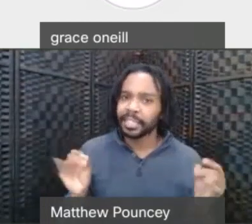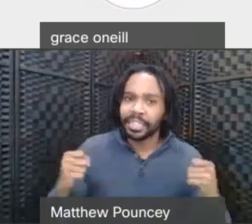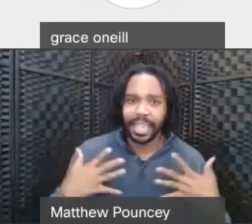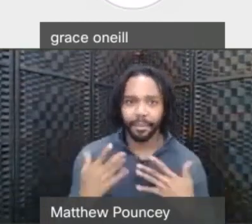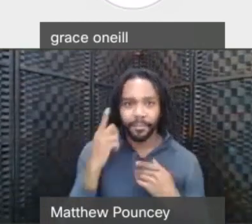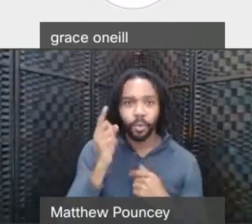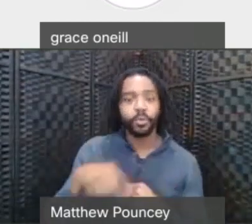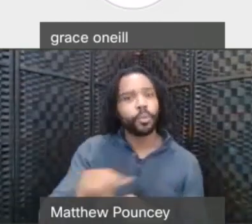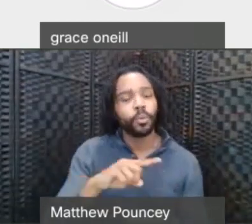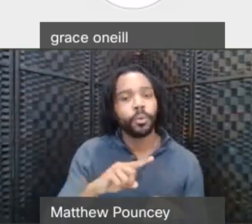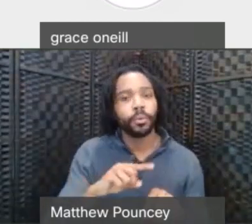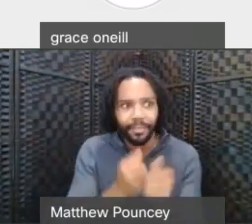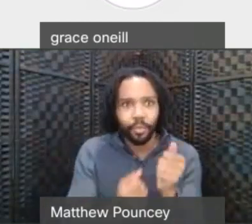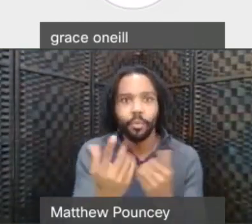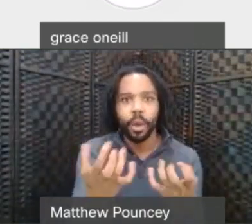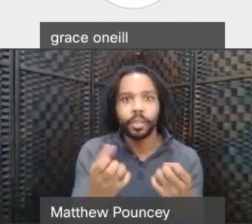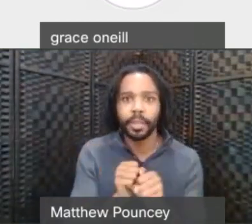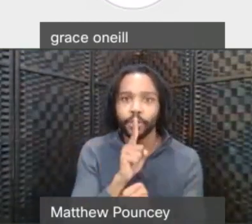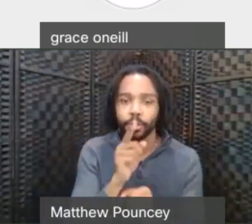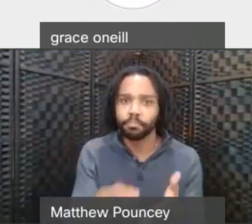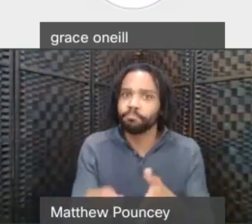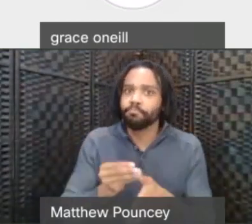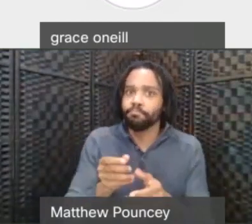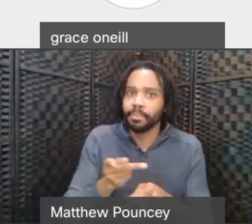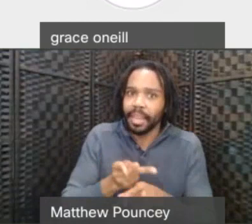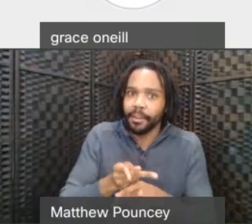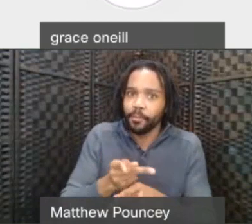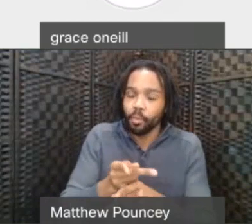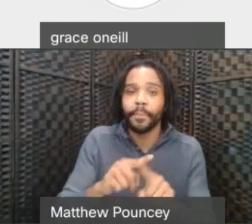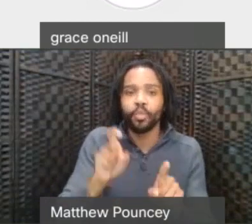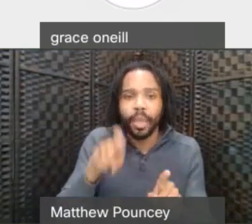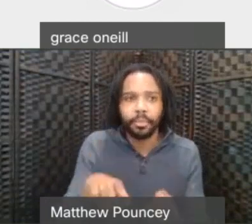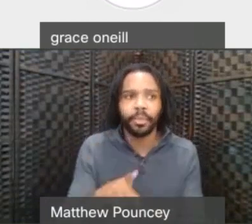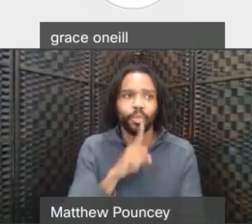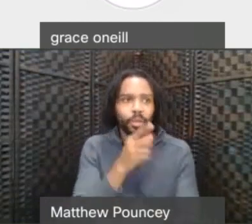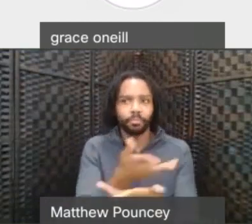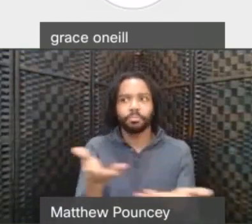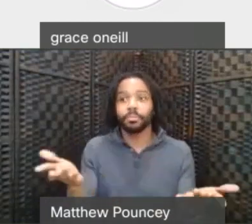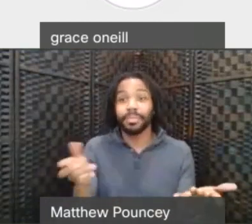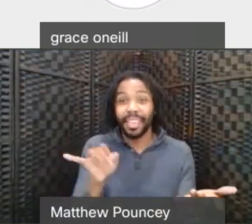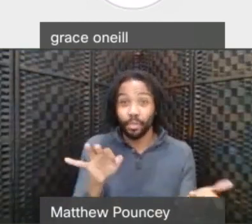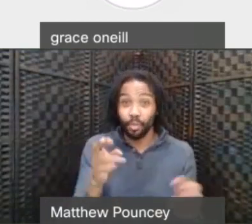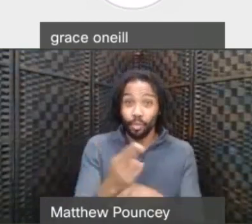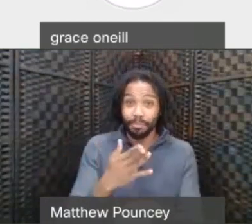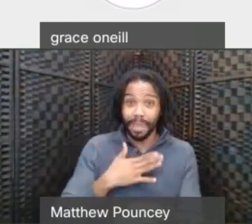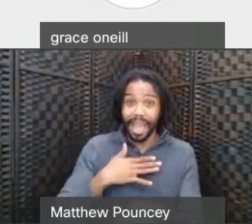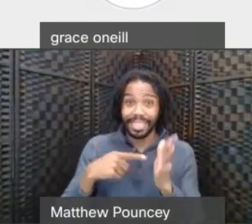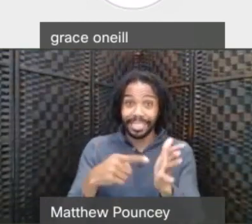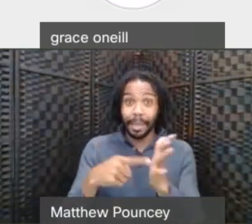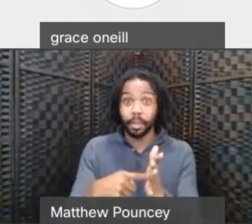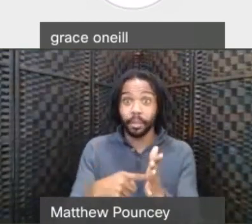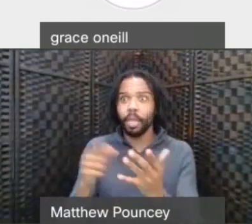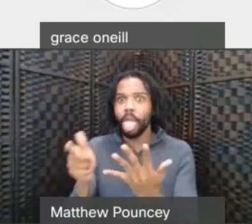be, careful, but we have to also be realistic, because if we use that example that I gave, all of us would be on quarantine.